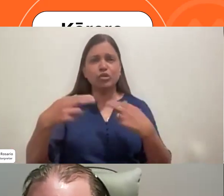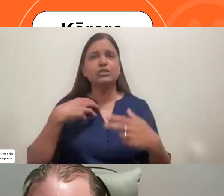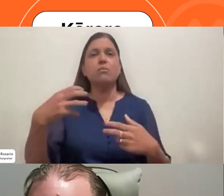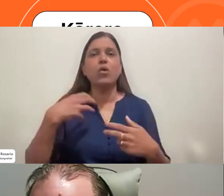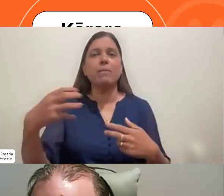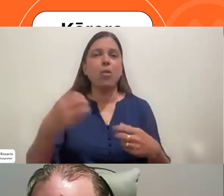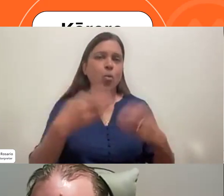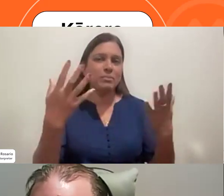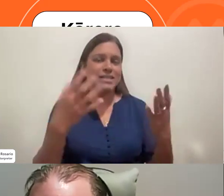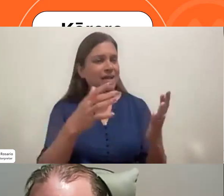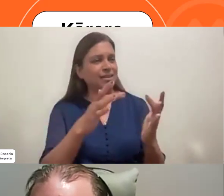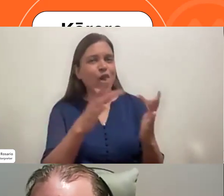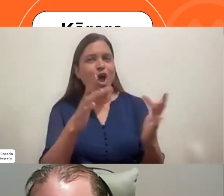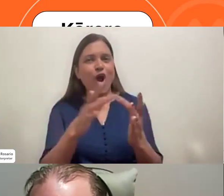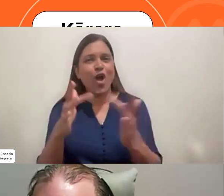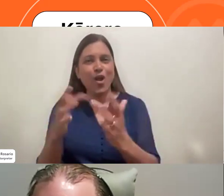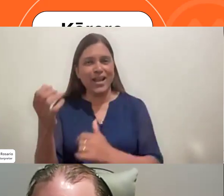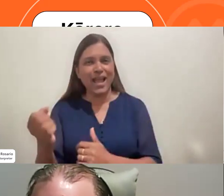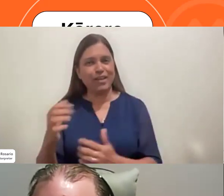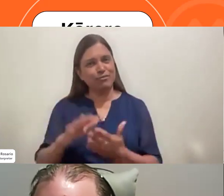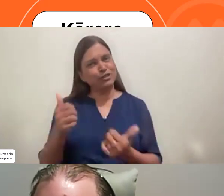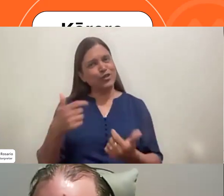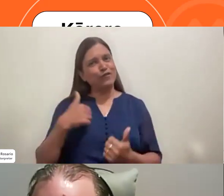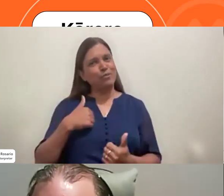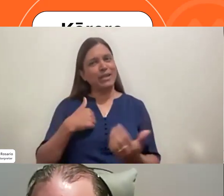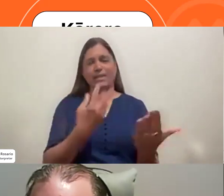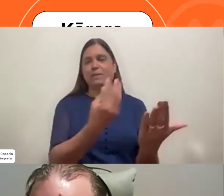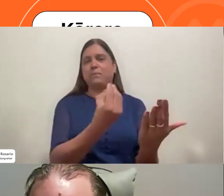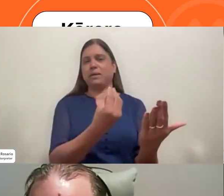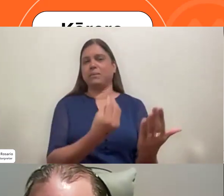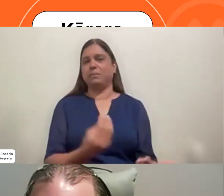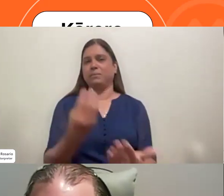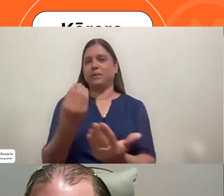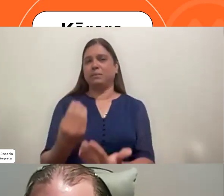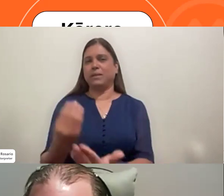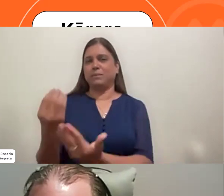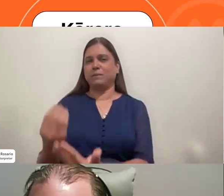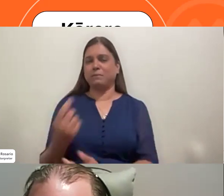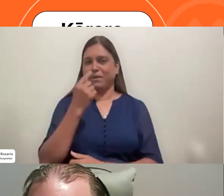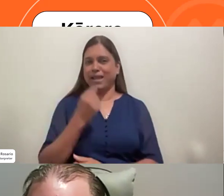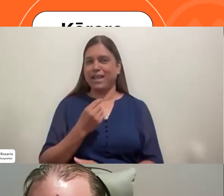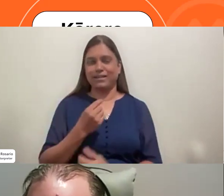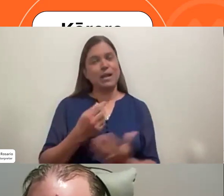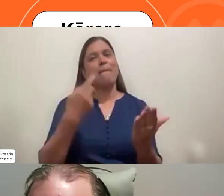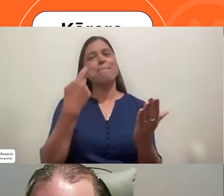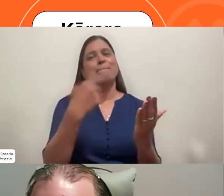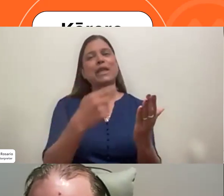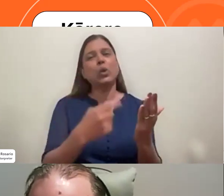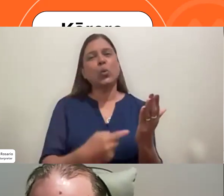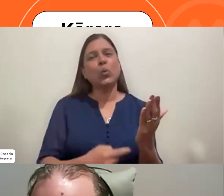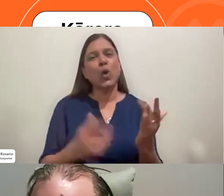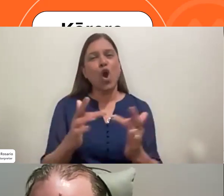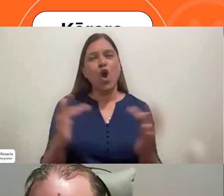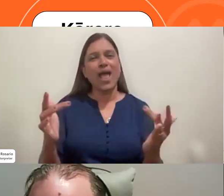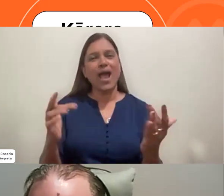because if I'm looking at 3 restaurants and only one of them has an online presence and they've got the menu online, I'm going to